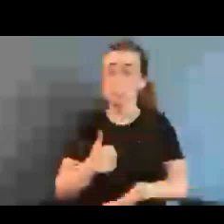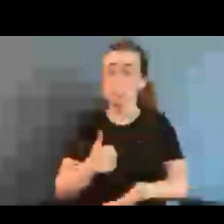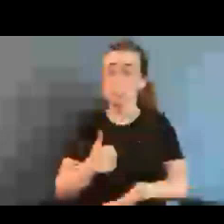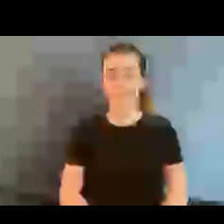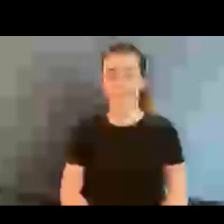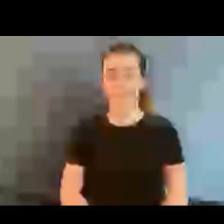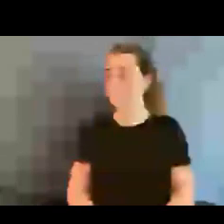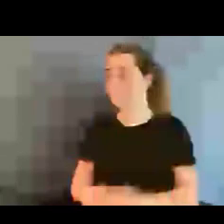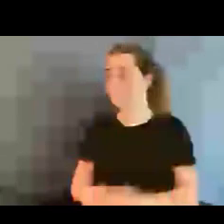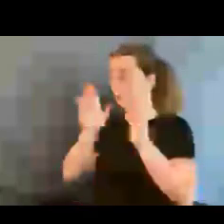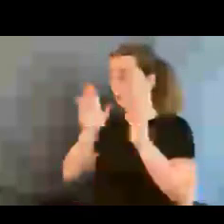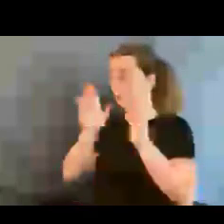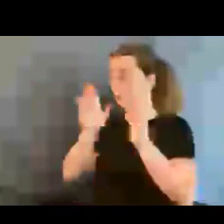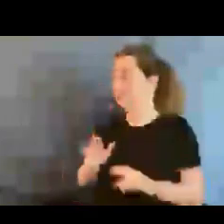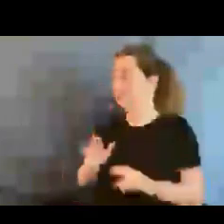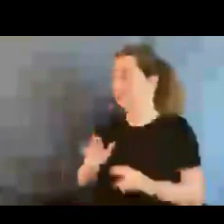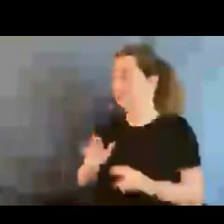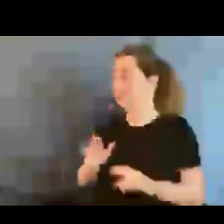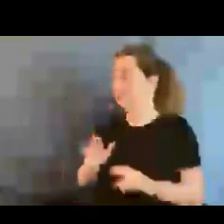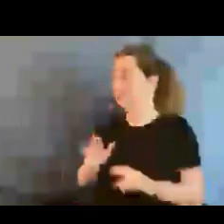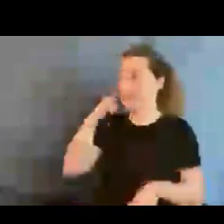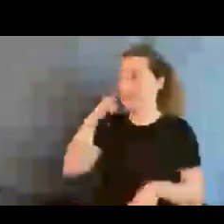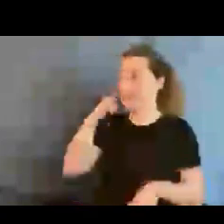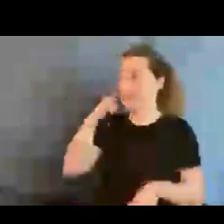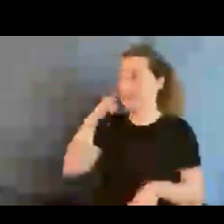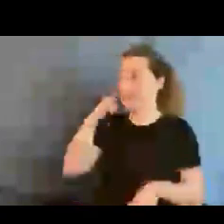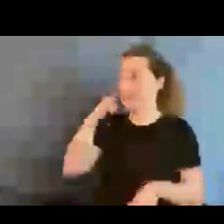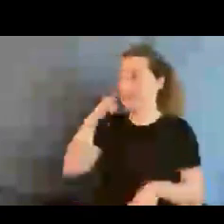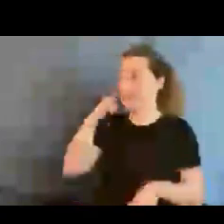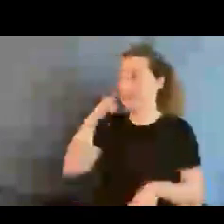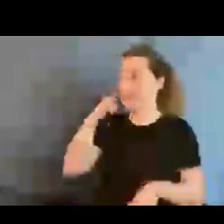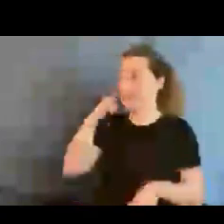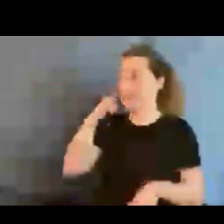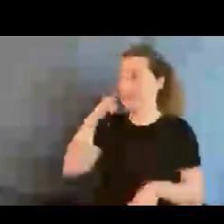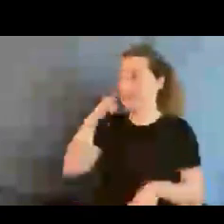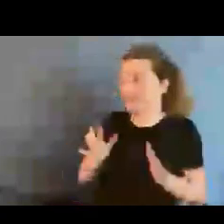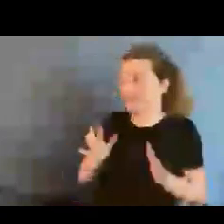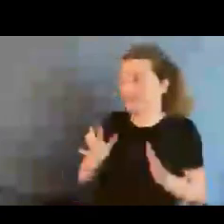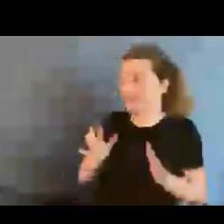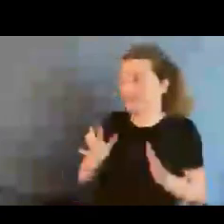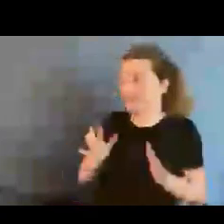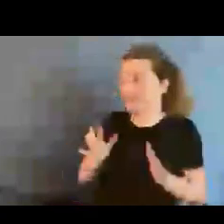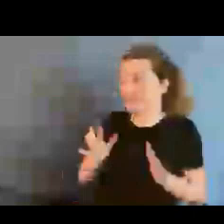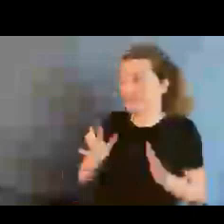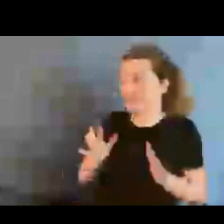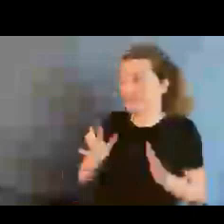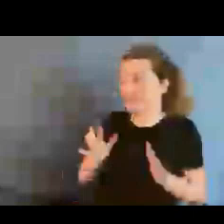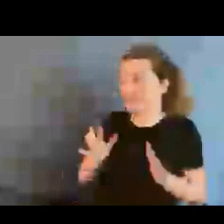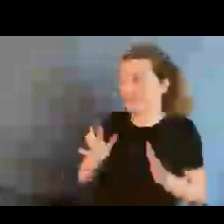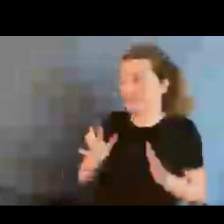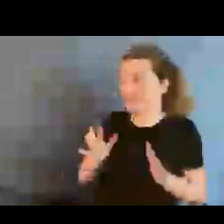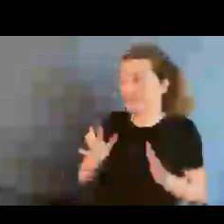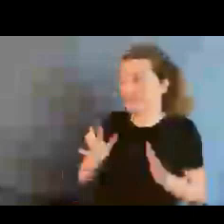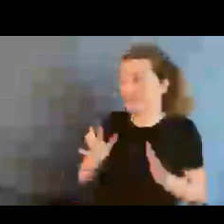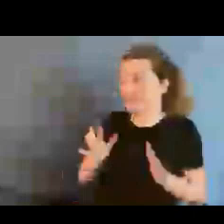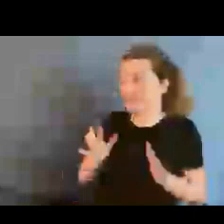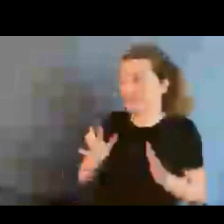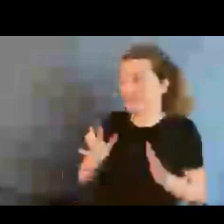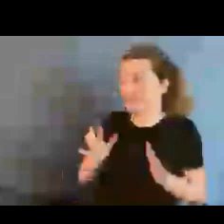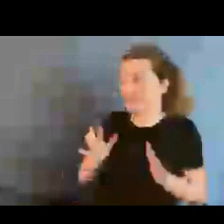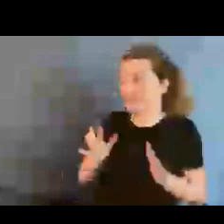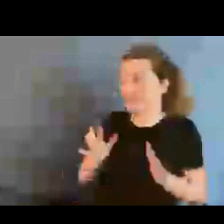Great. I think that is all of the questions covered, and we are at time. So, at this